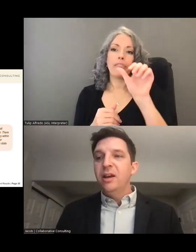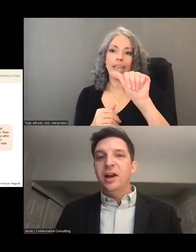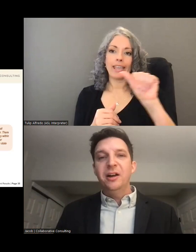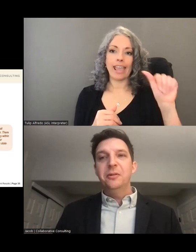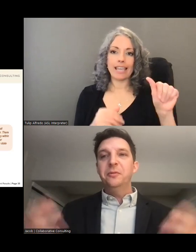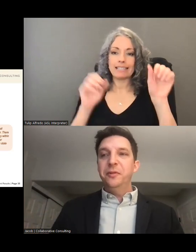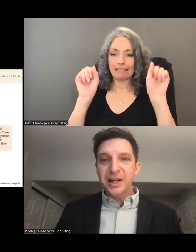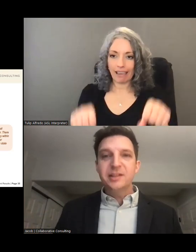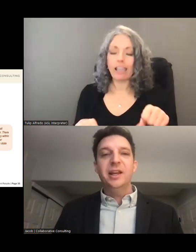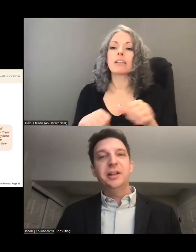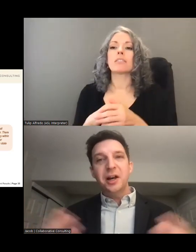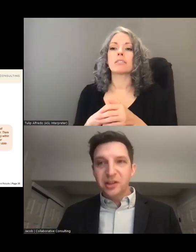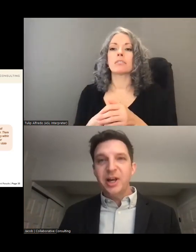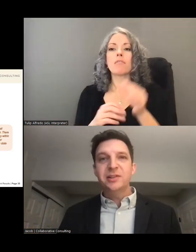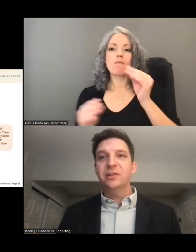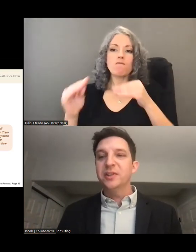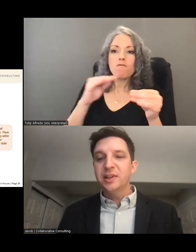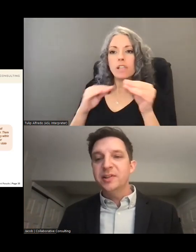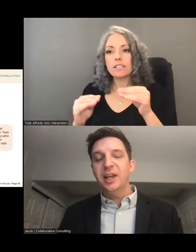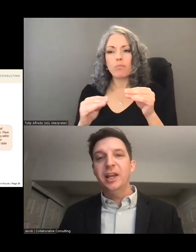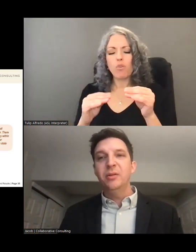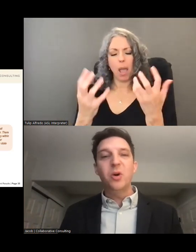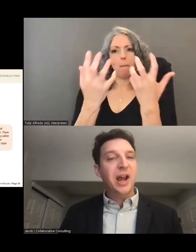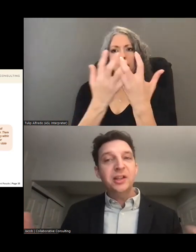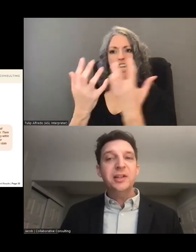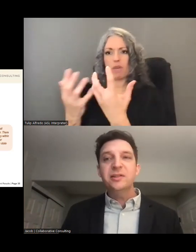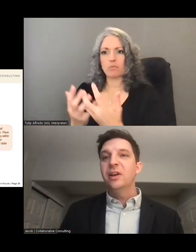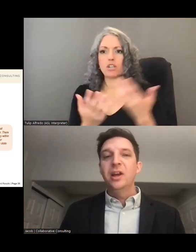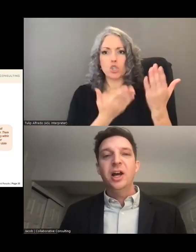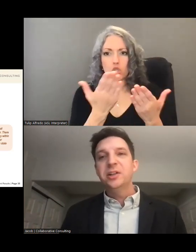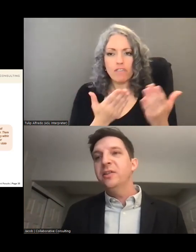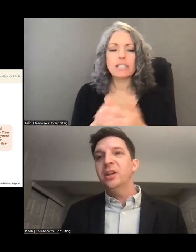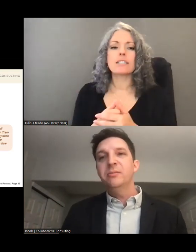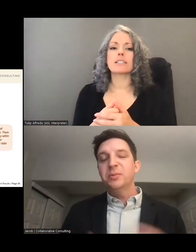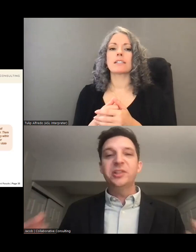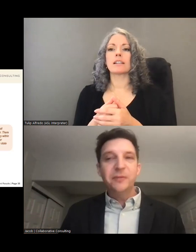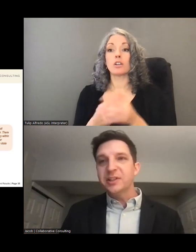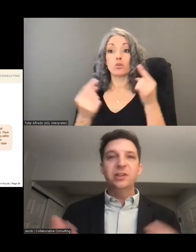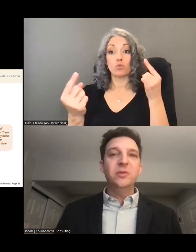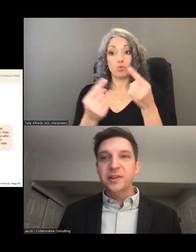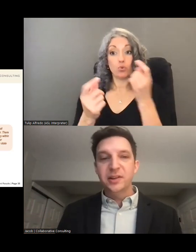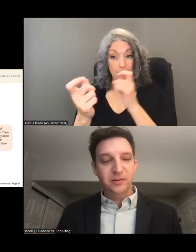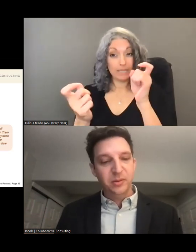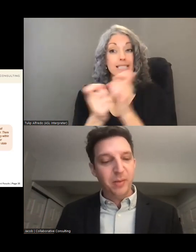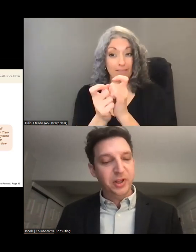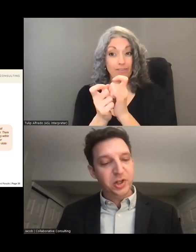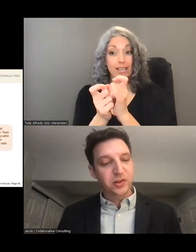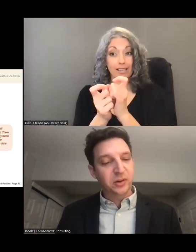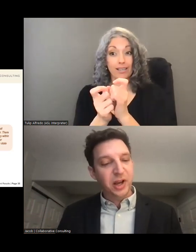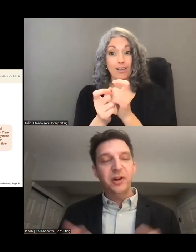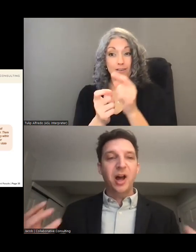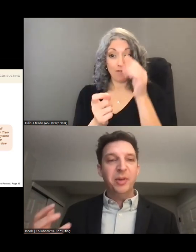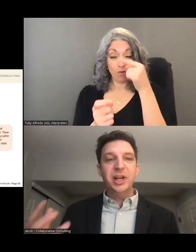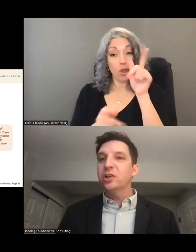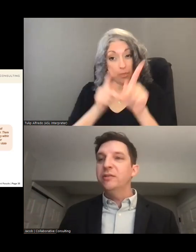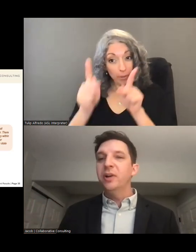can flex and customize services and modalities to the specifics and nuances of their population. So